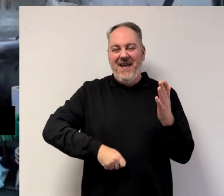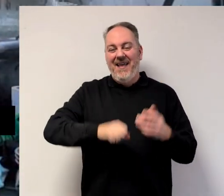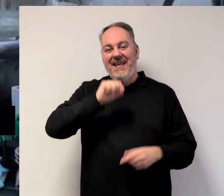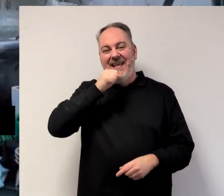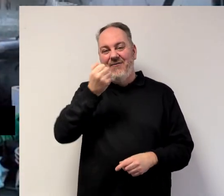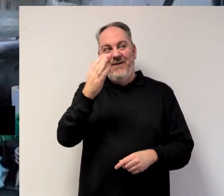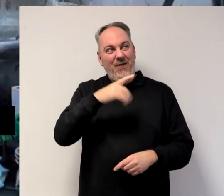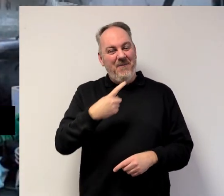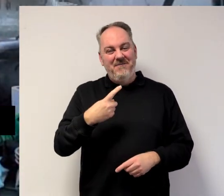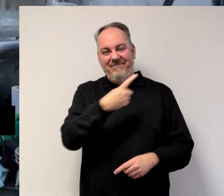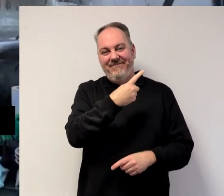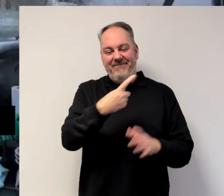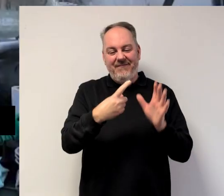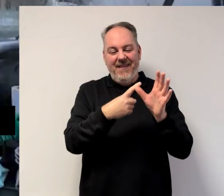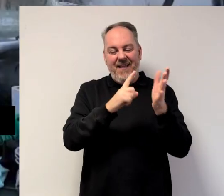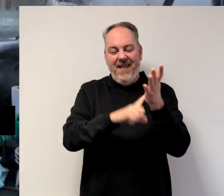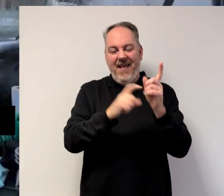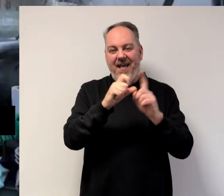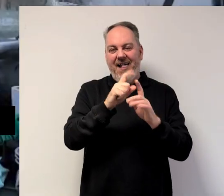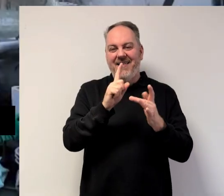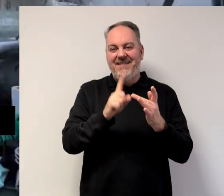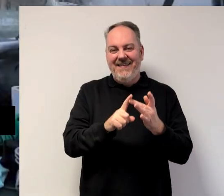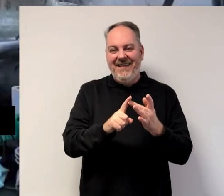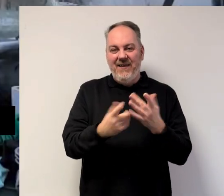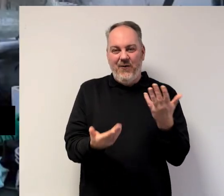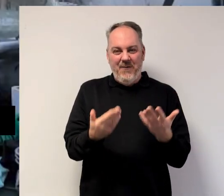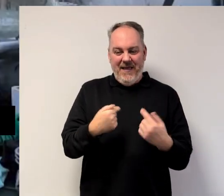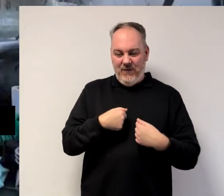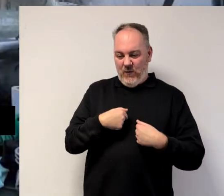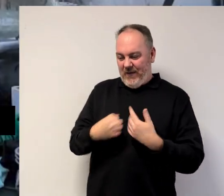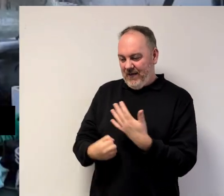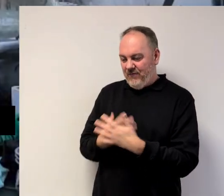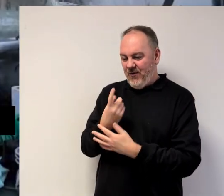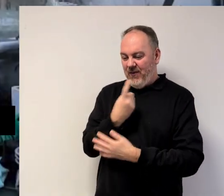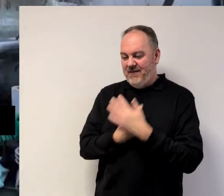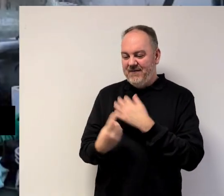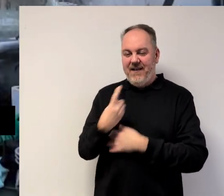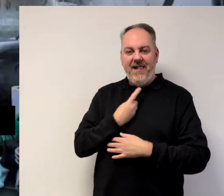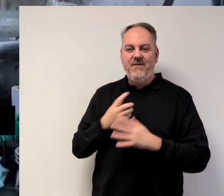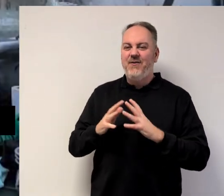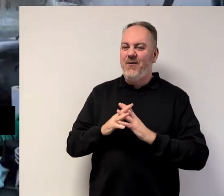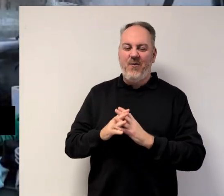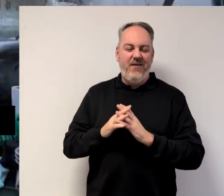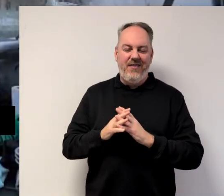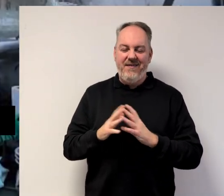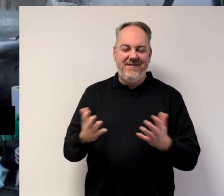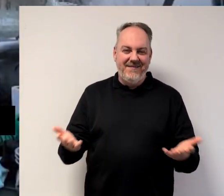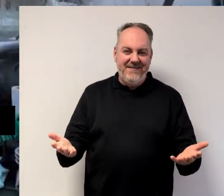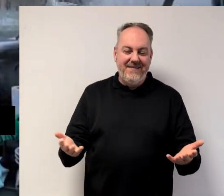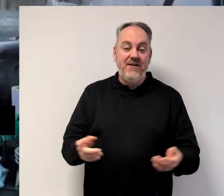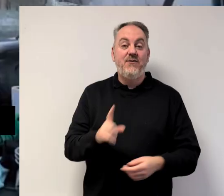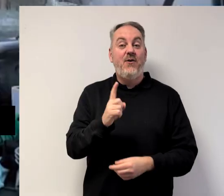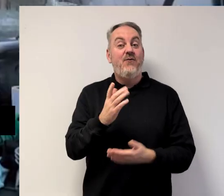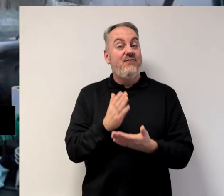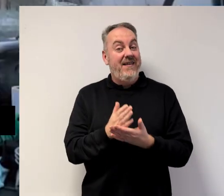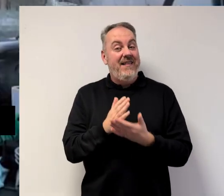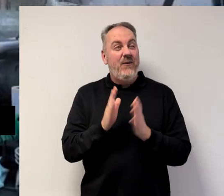for us to provide them here. So it's like meat, you've got to grow for your